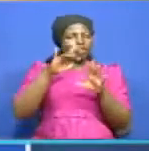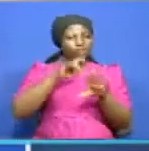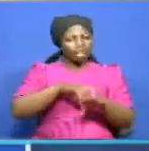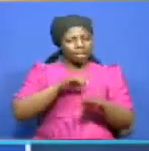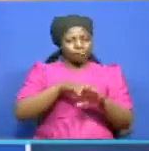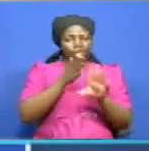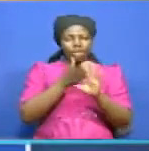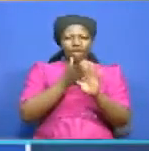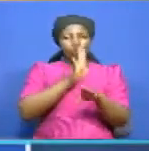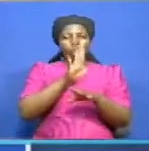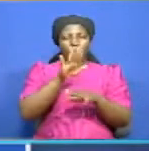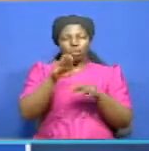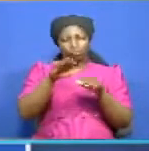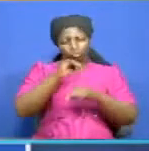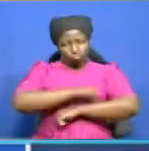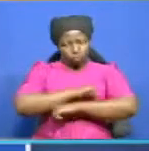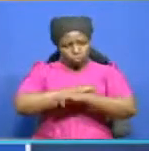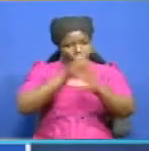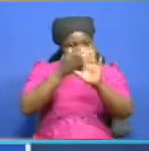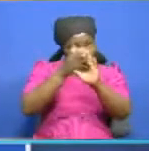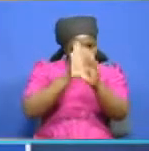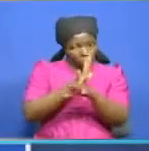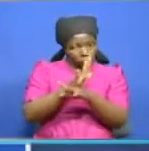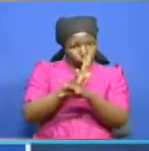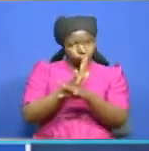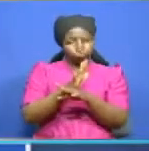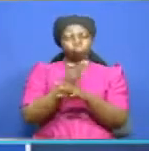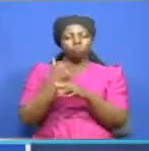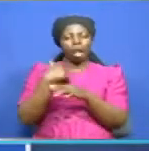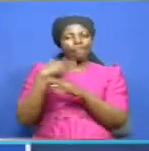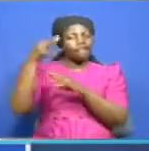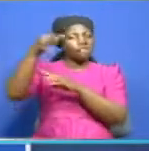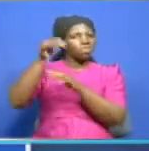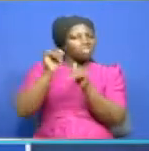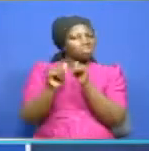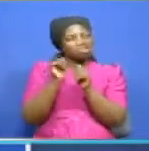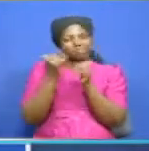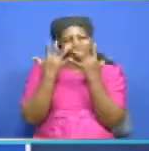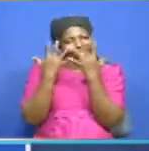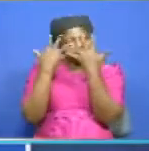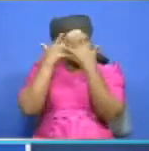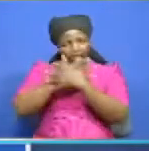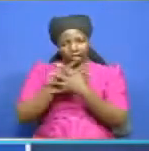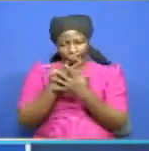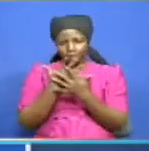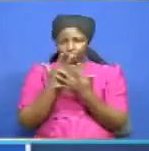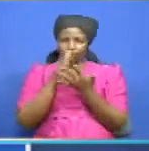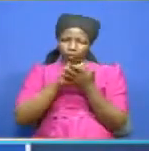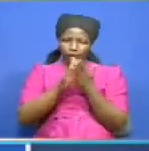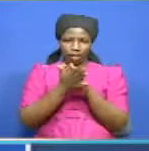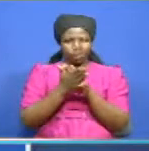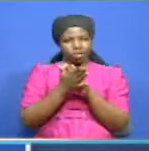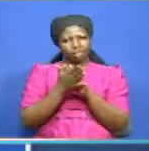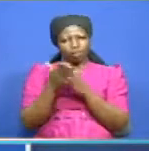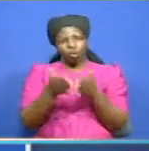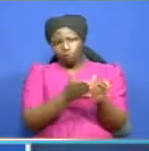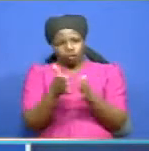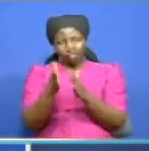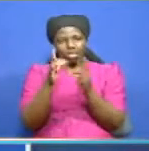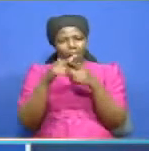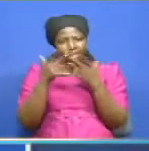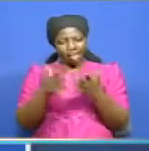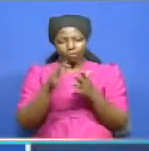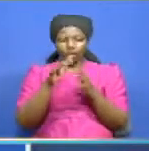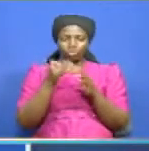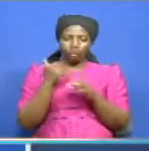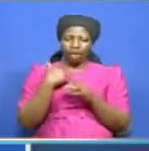an uncertain future, one with limited opportunities. Serfine Achieng Ouma takes us into the world of teenage mothers struggling